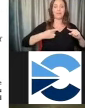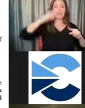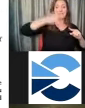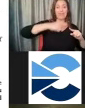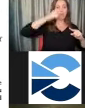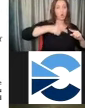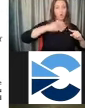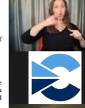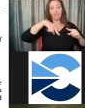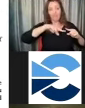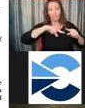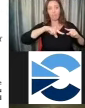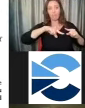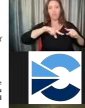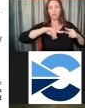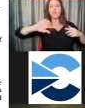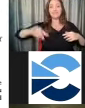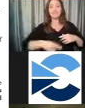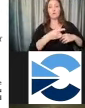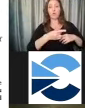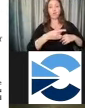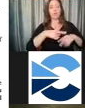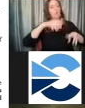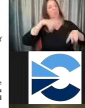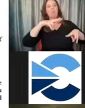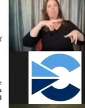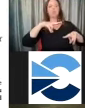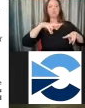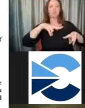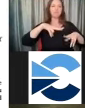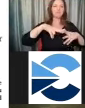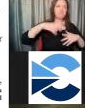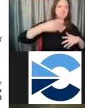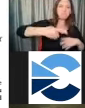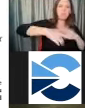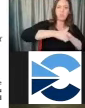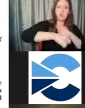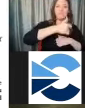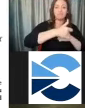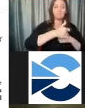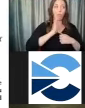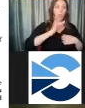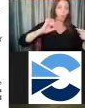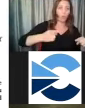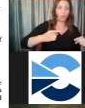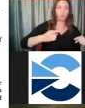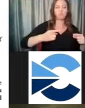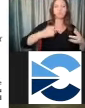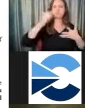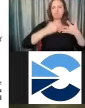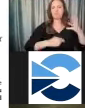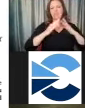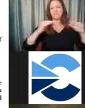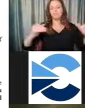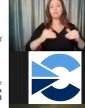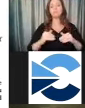or them, insult or talk down to them, threaten with harm, etc. You can look at some of the